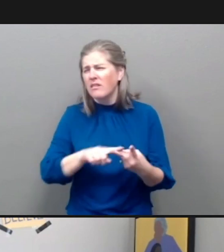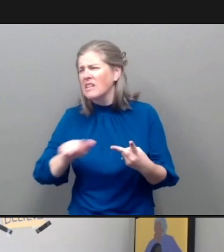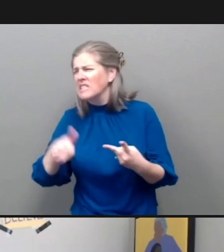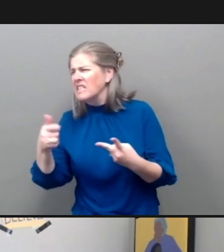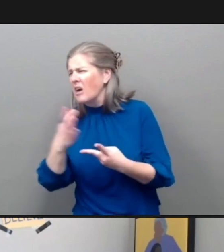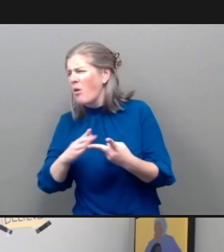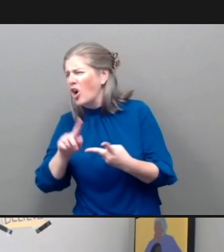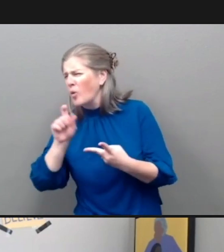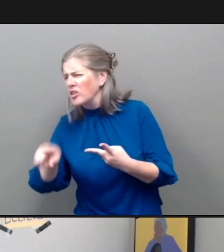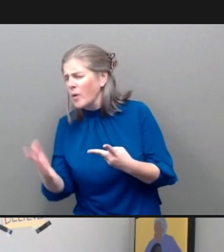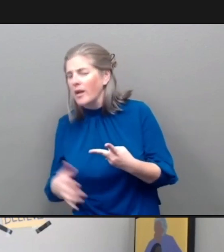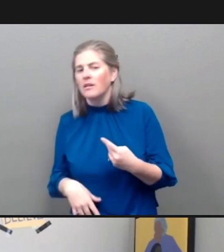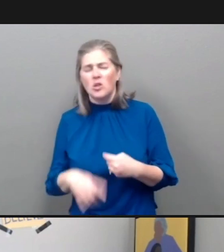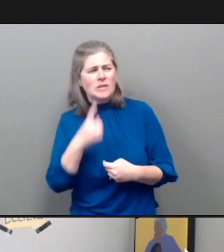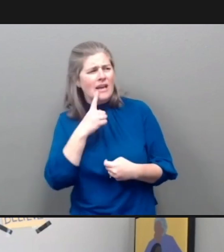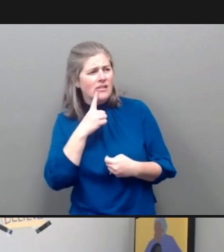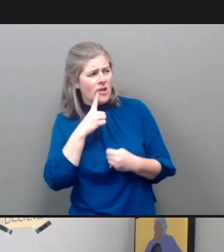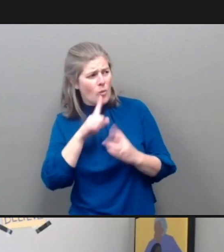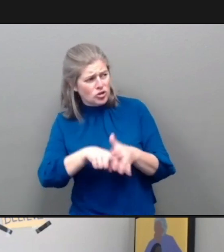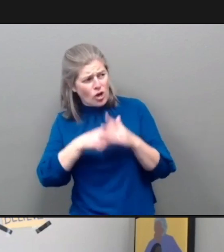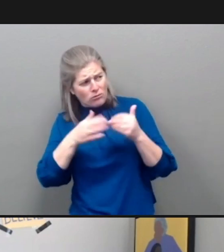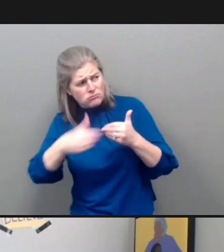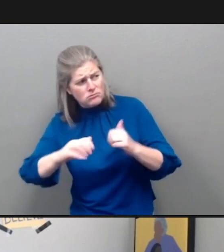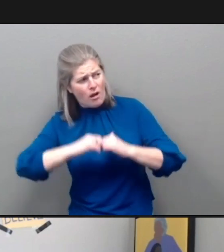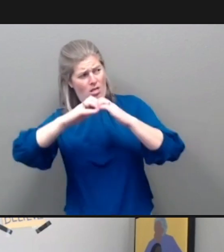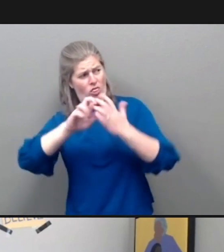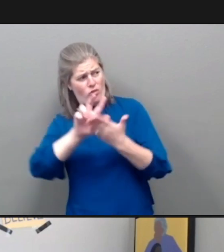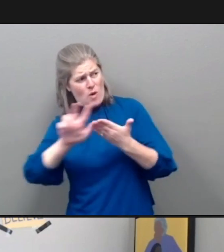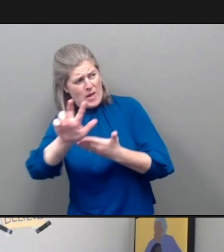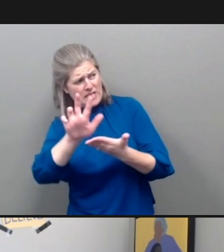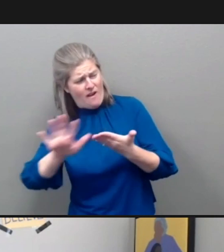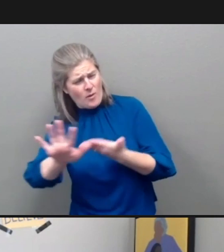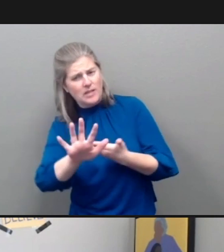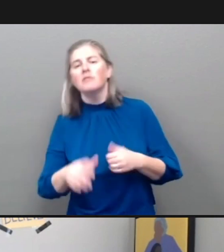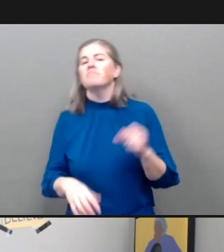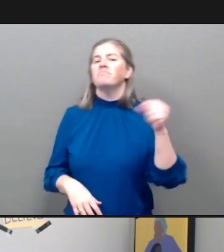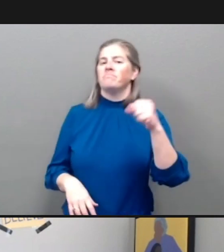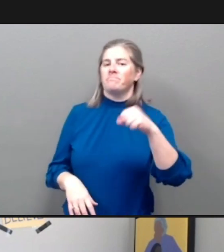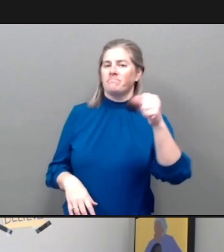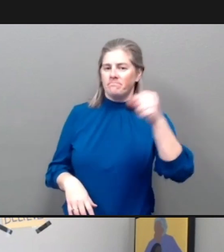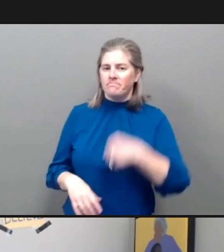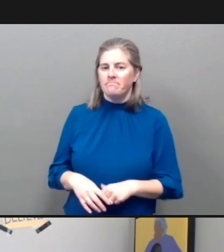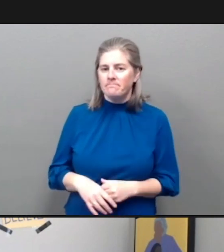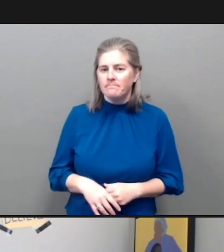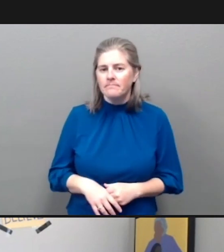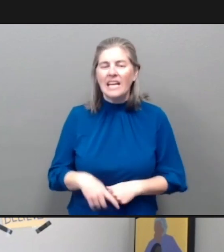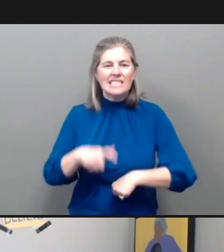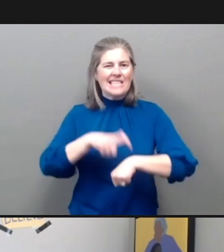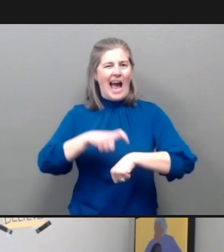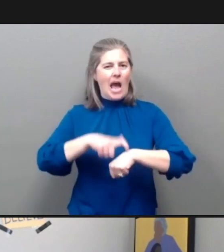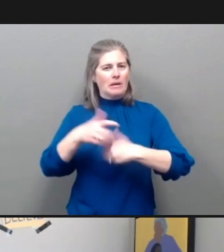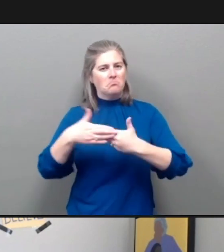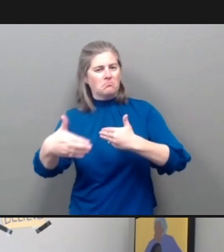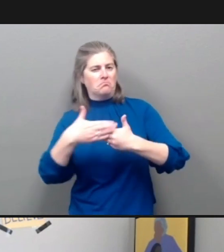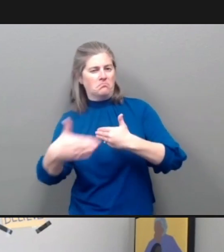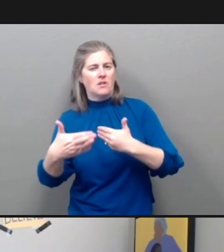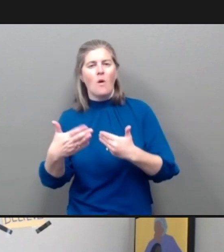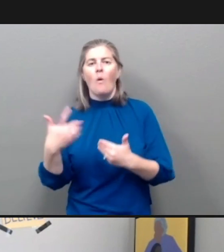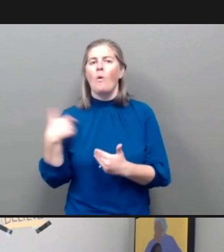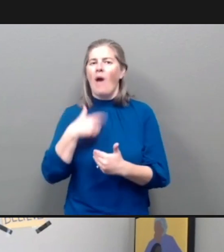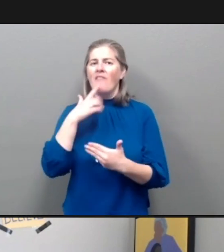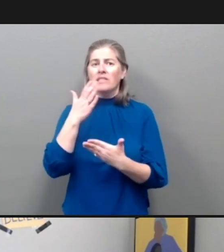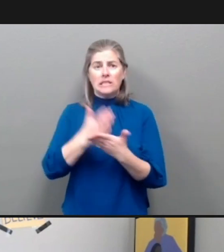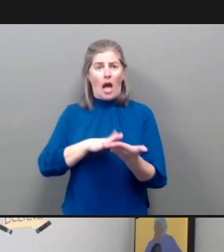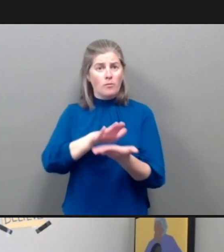question? Did you say it rolls out in 3 to 5 weeks? It cut out. Oh, yeah. Yeah, timing. We will have some